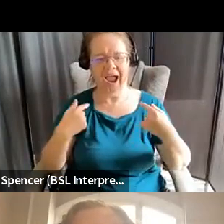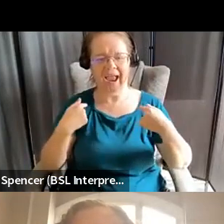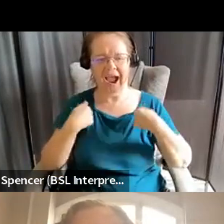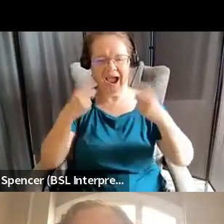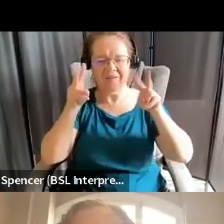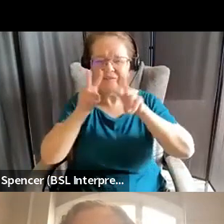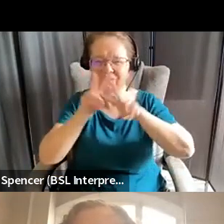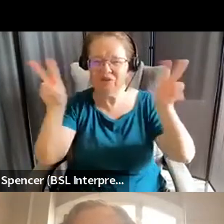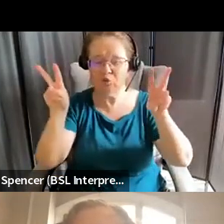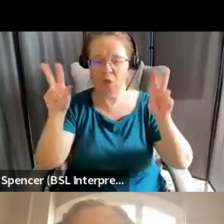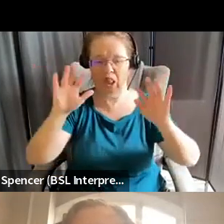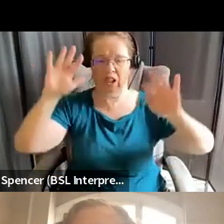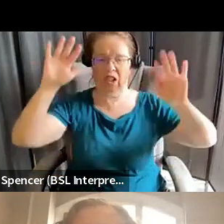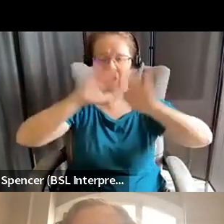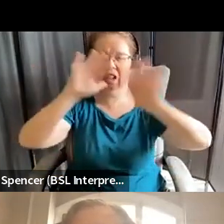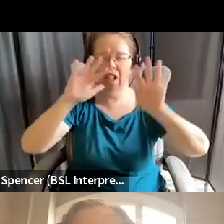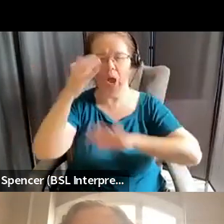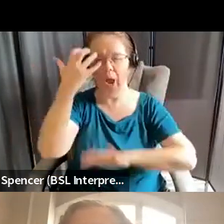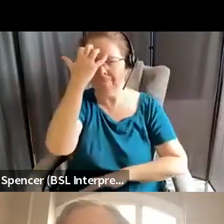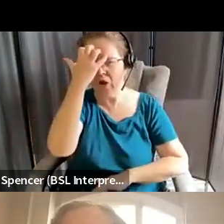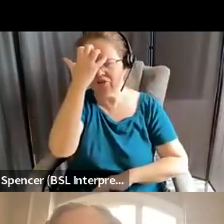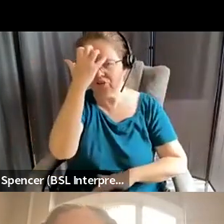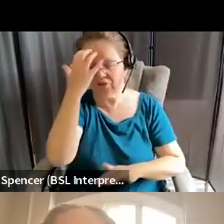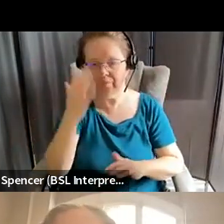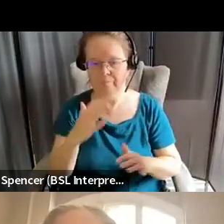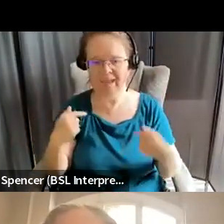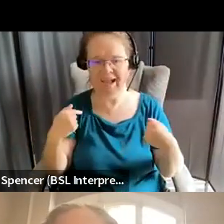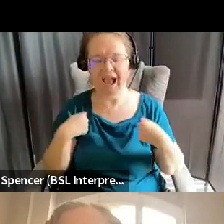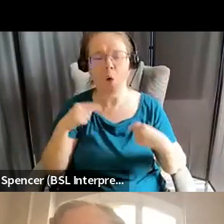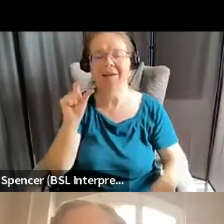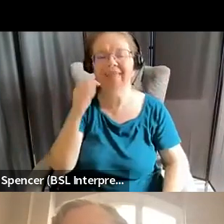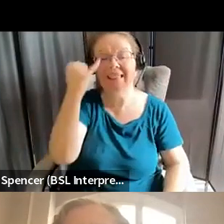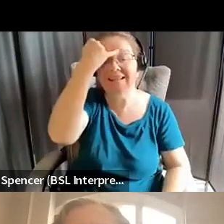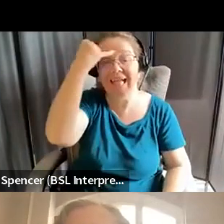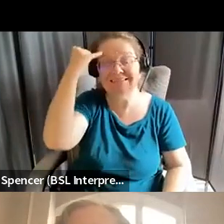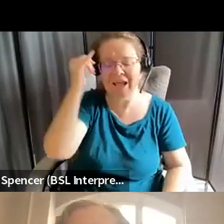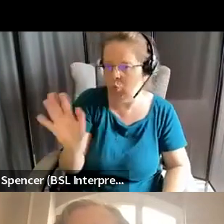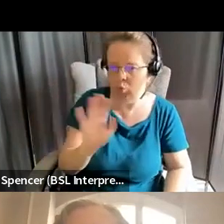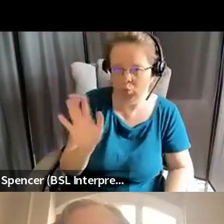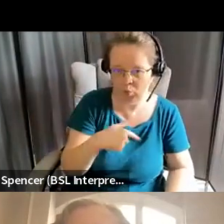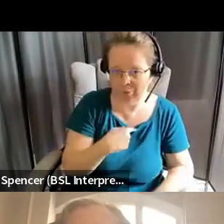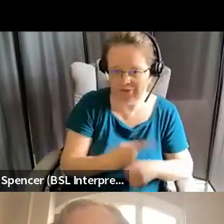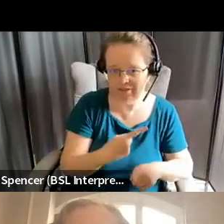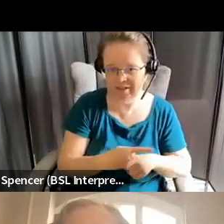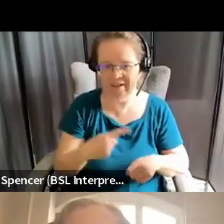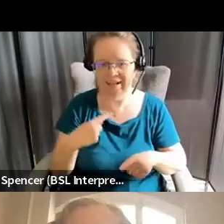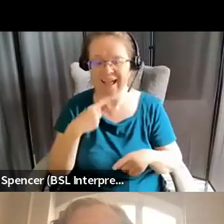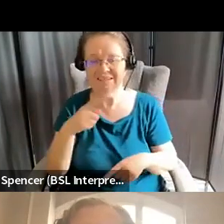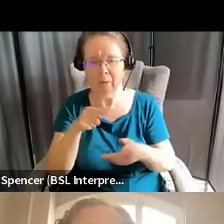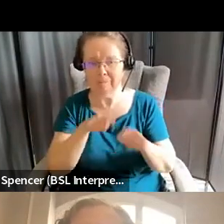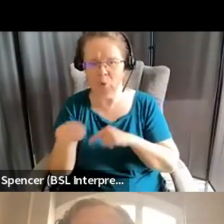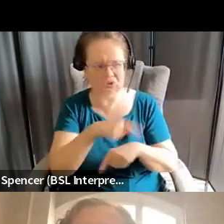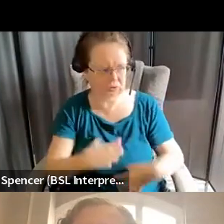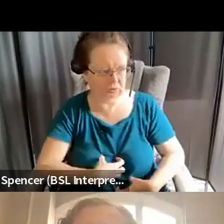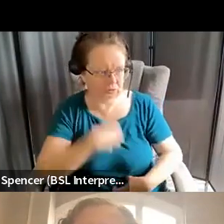really, and we're not talking like, oh gosh, I have a little headache. Like, people want to call an ambulance for me. I get